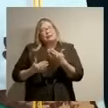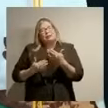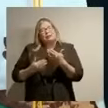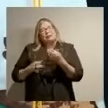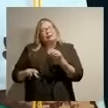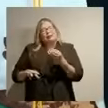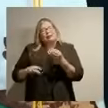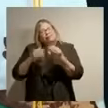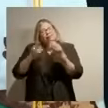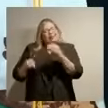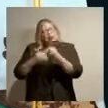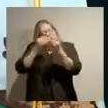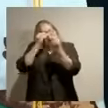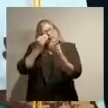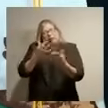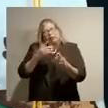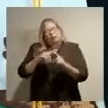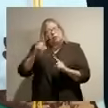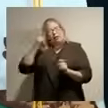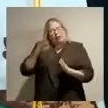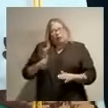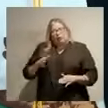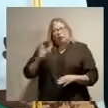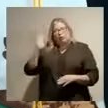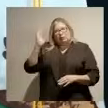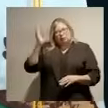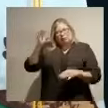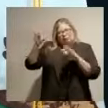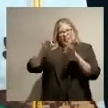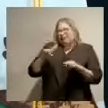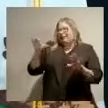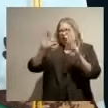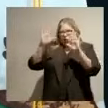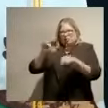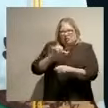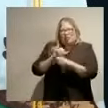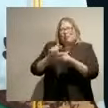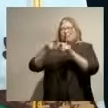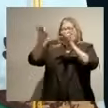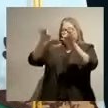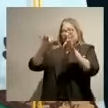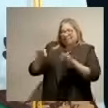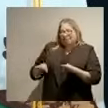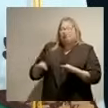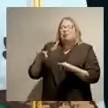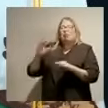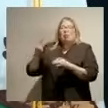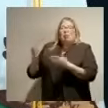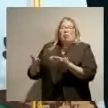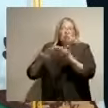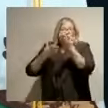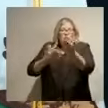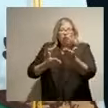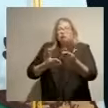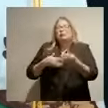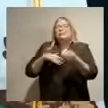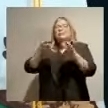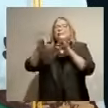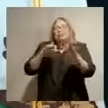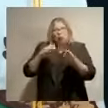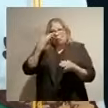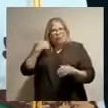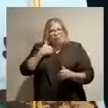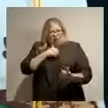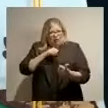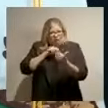governor's presentation. He did a fantastic job of outlining the proposal, why we're taking the approach that we're